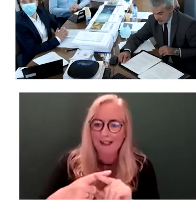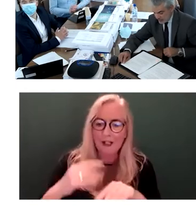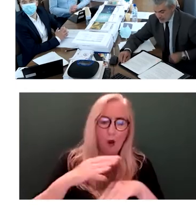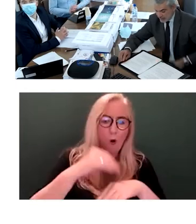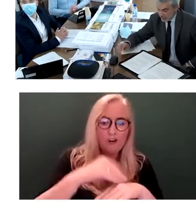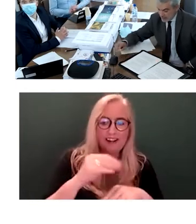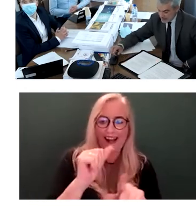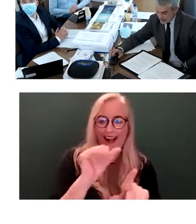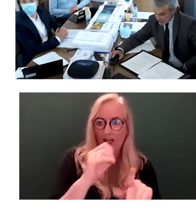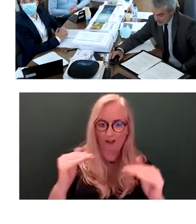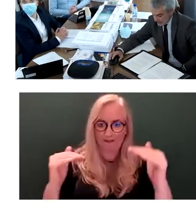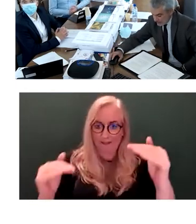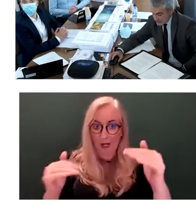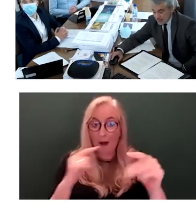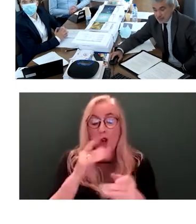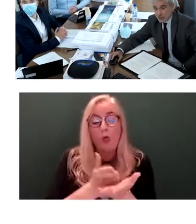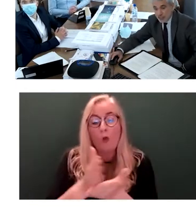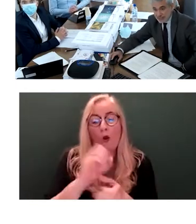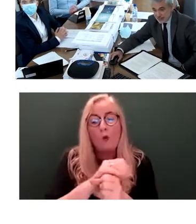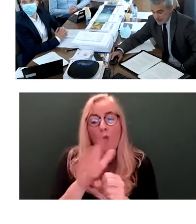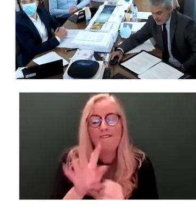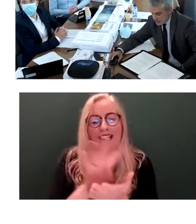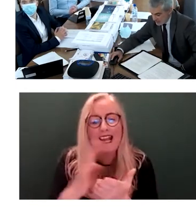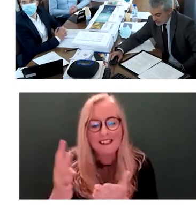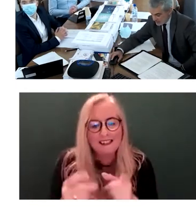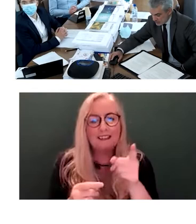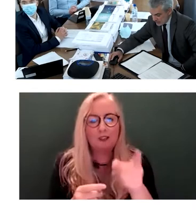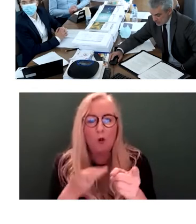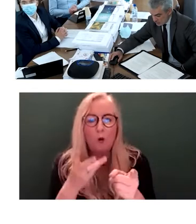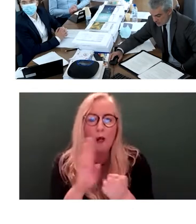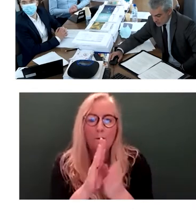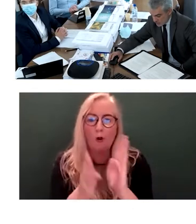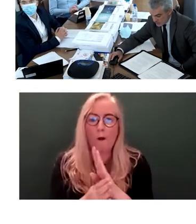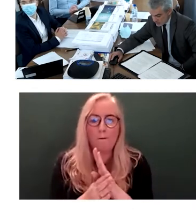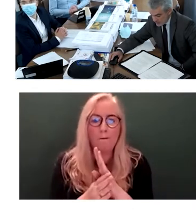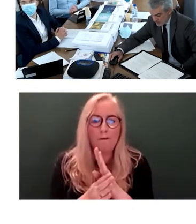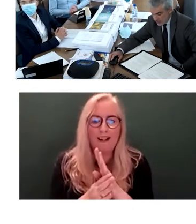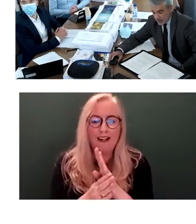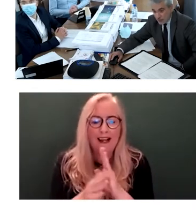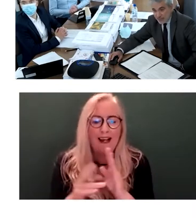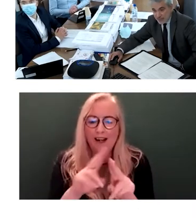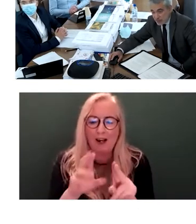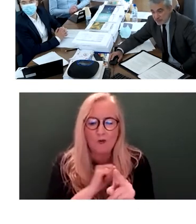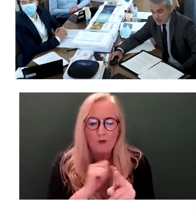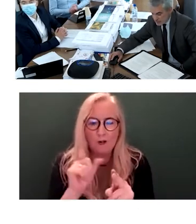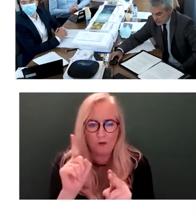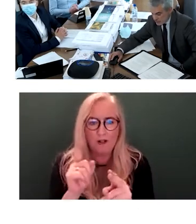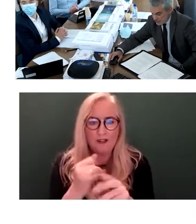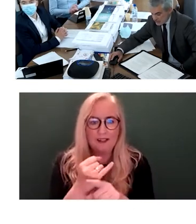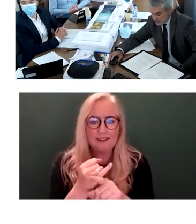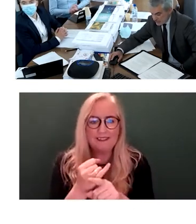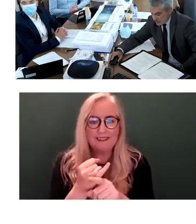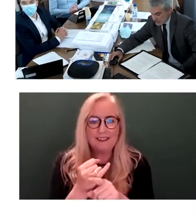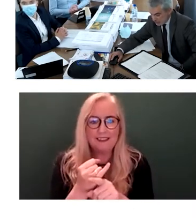age. And the COVID-19, I was saying, is likely to accelerate the digitalization and the automation process. We have experienced